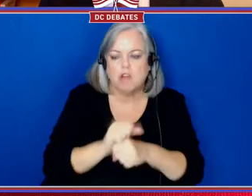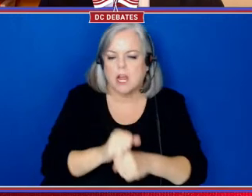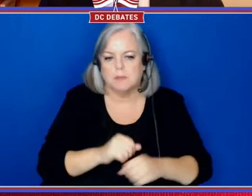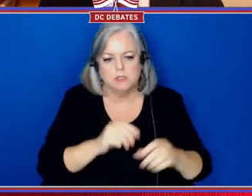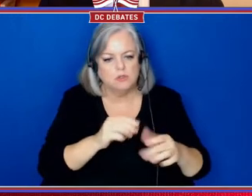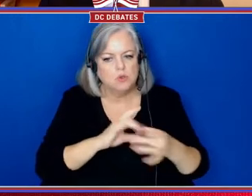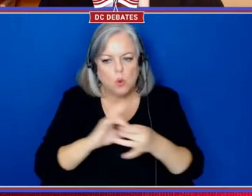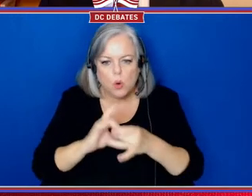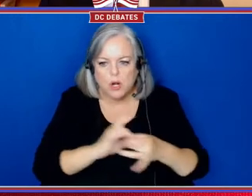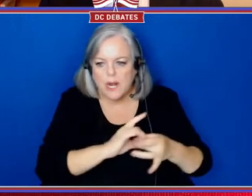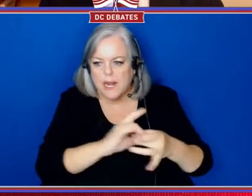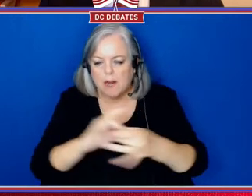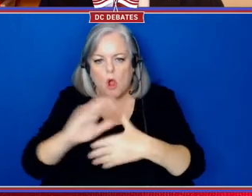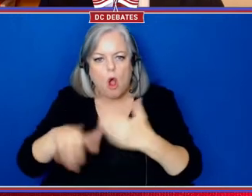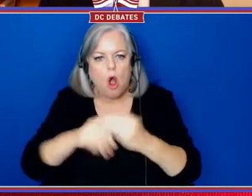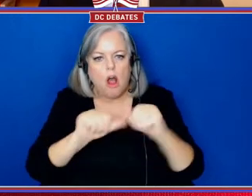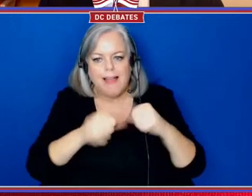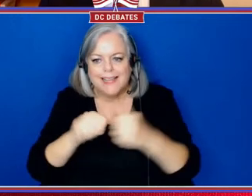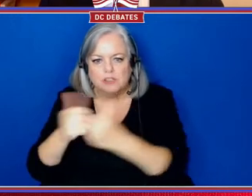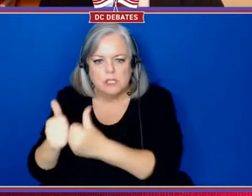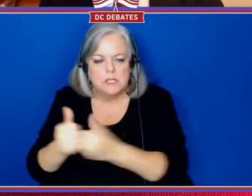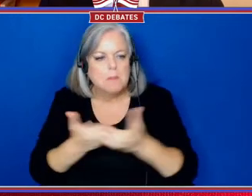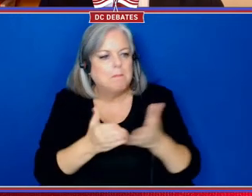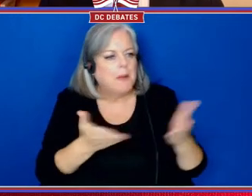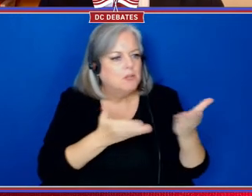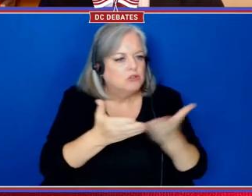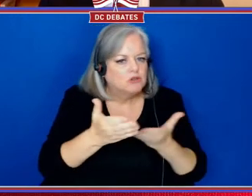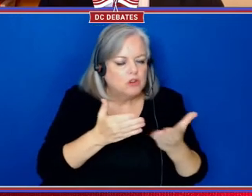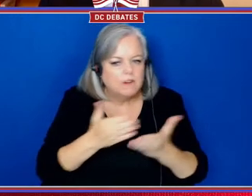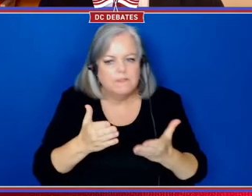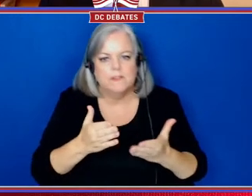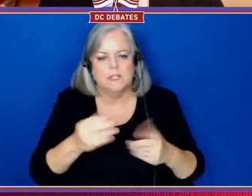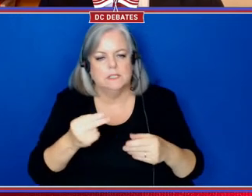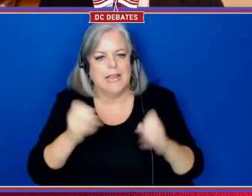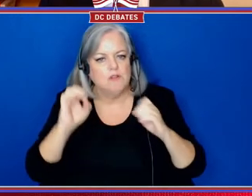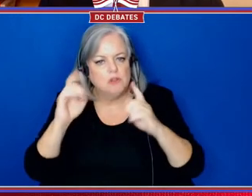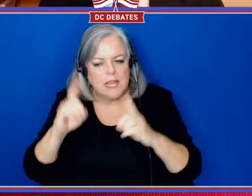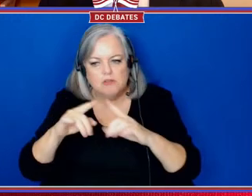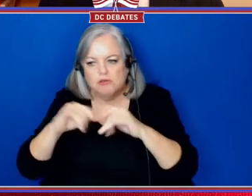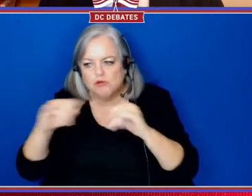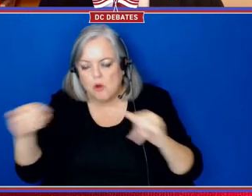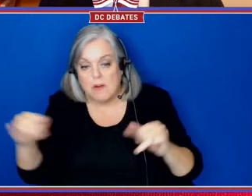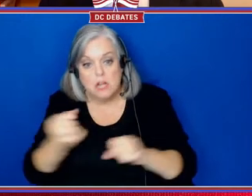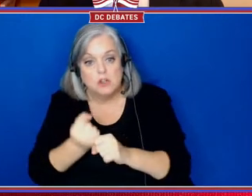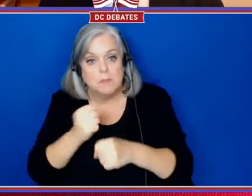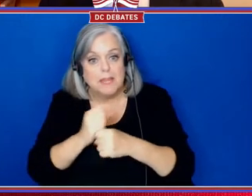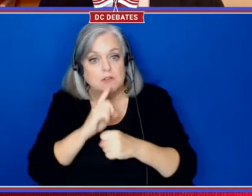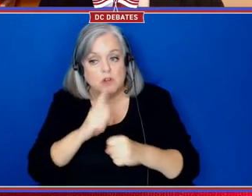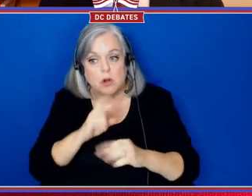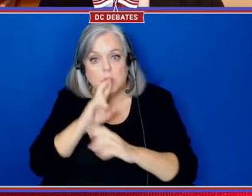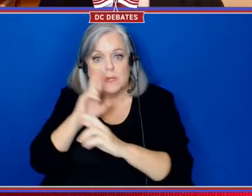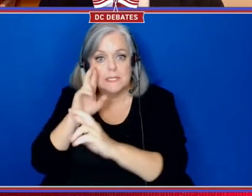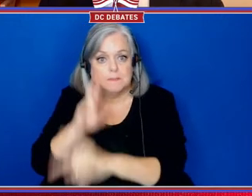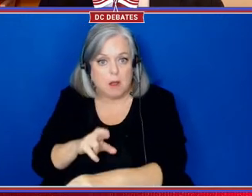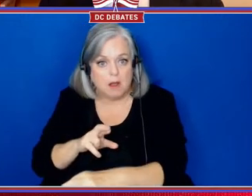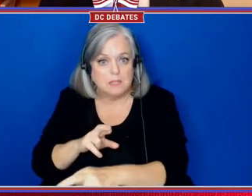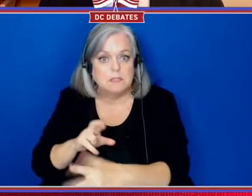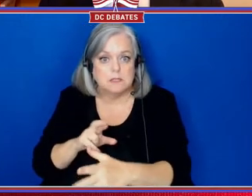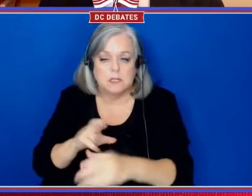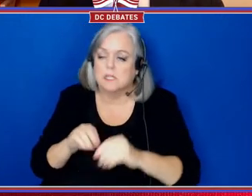agencies, education agencies, to make sure that our response to gun violence is coordinated across the